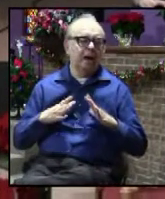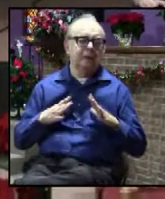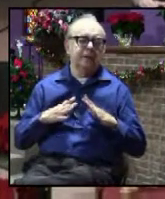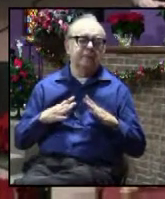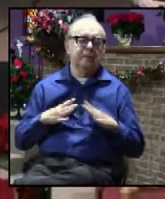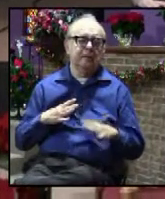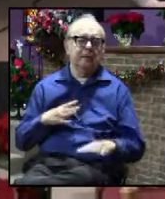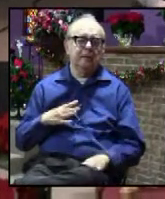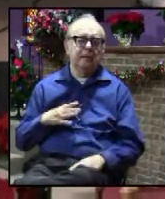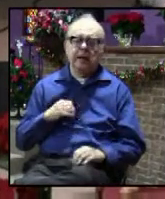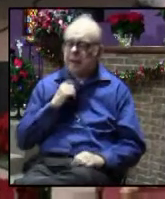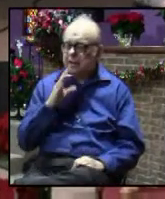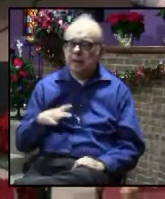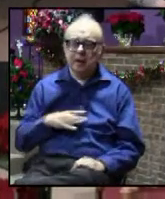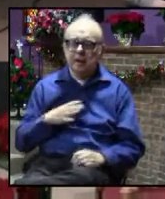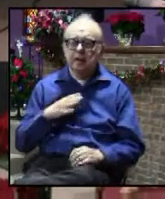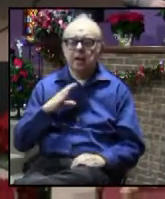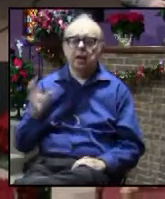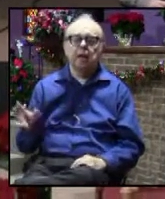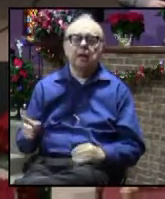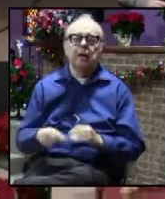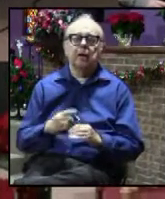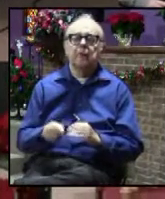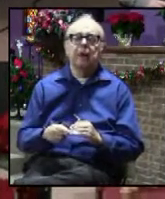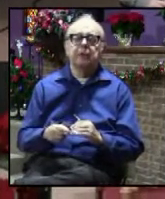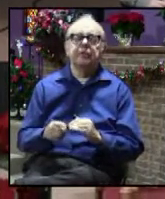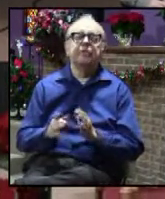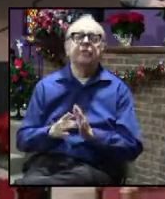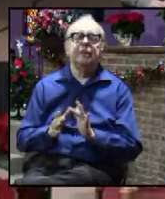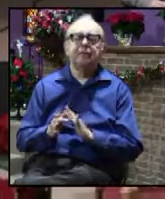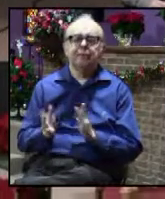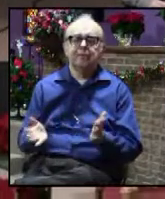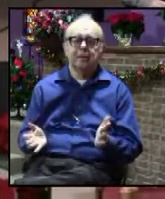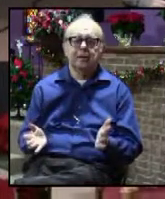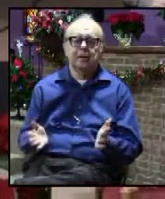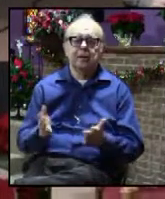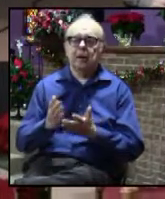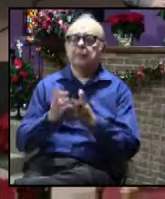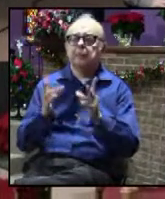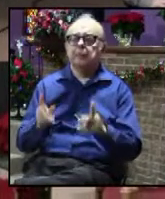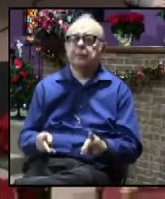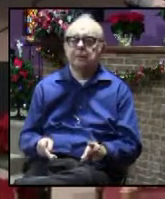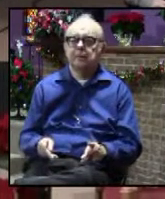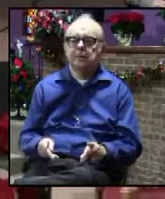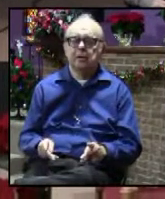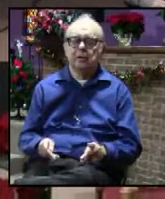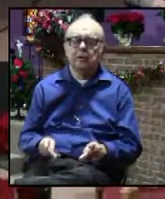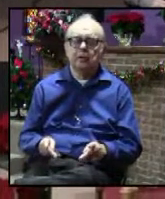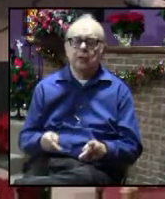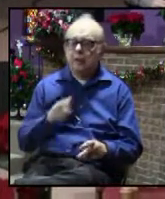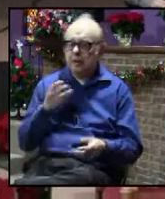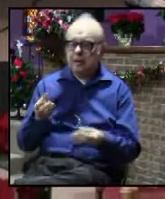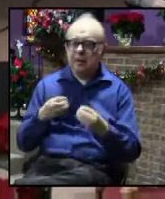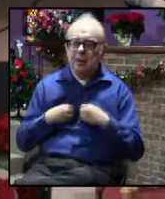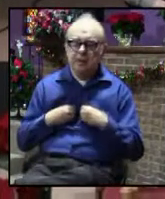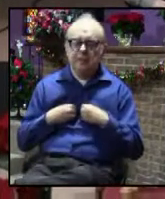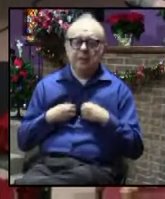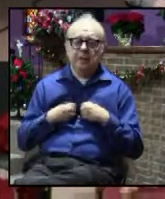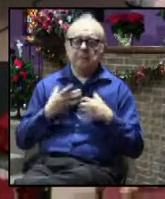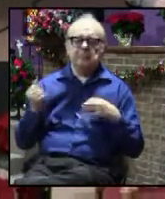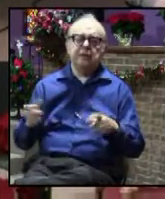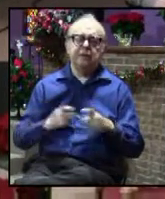holiday. Christmas is about a birth of someone who gave me the greatest